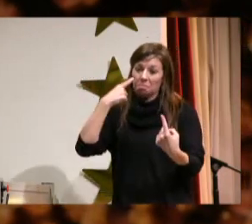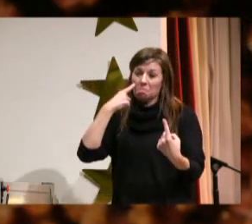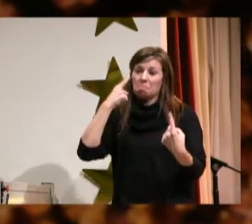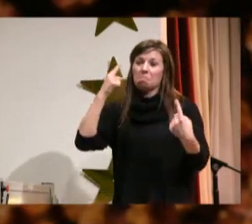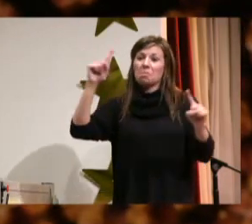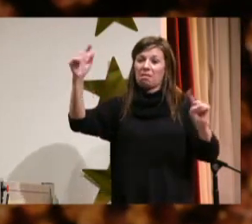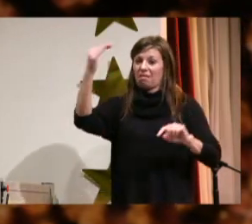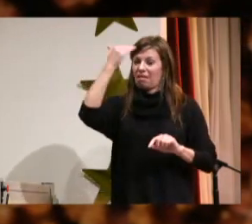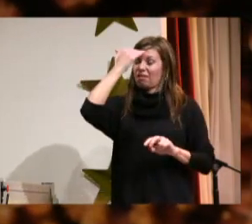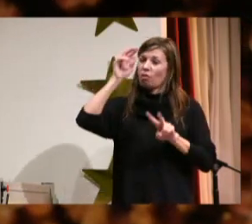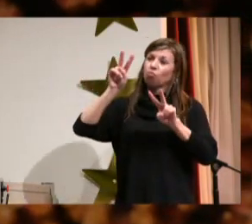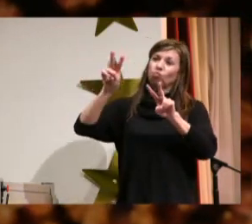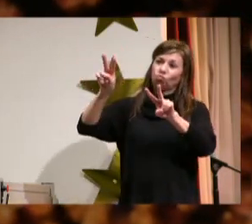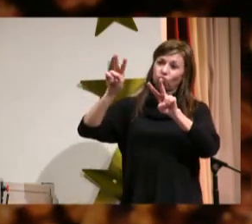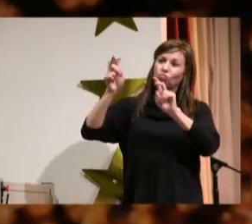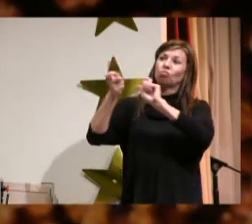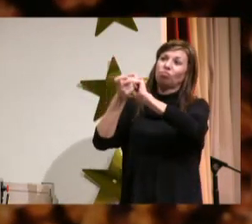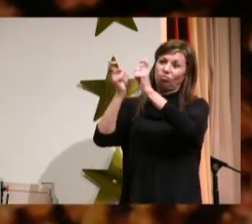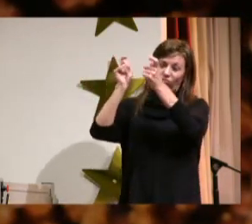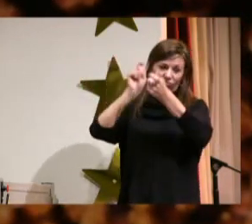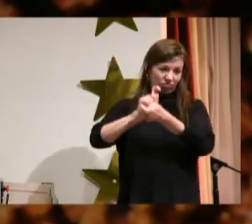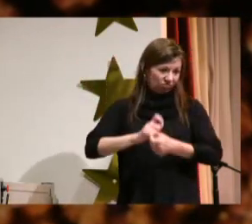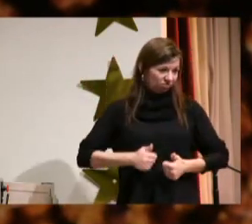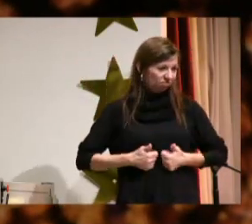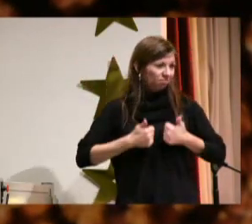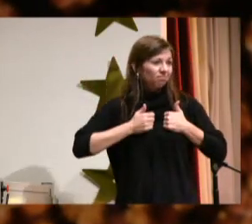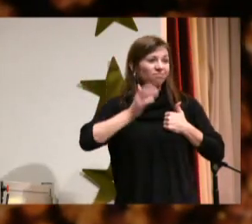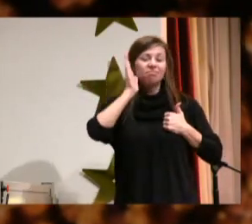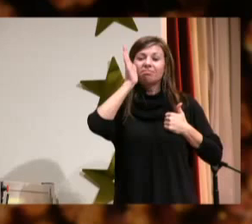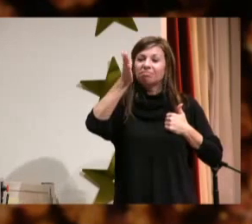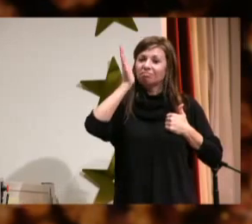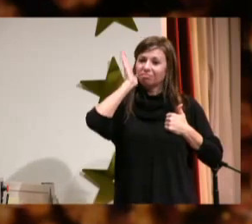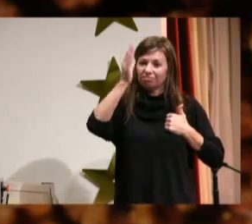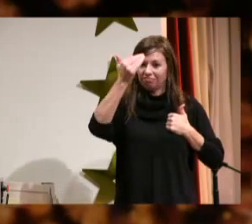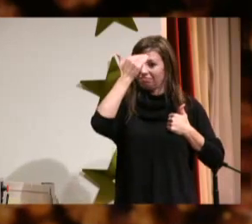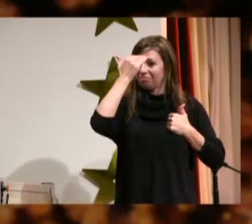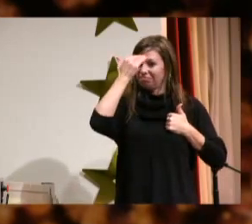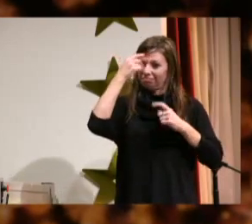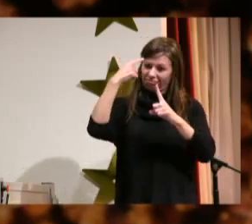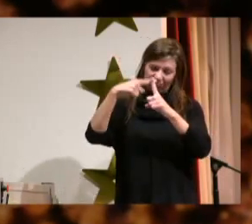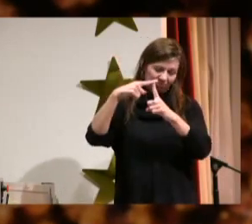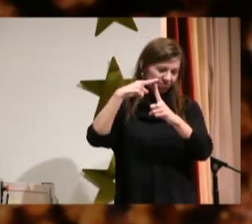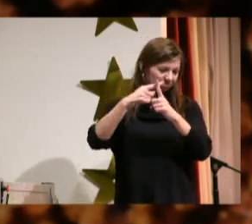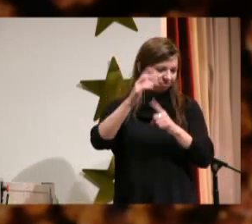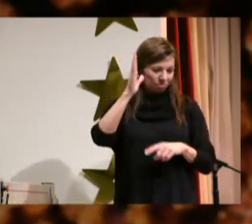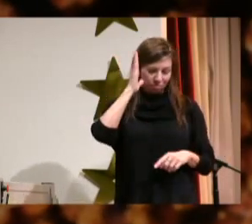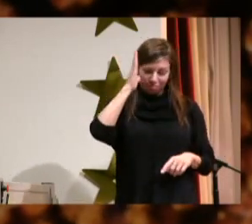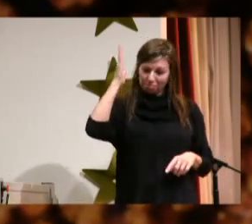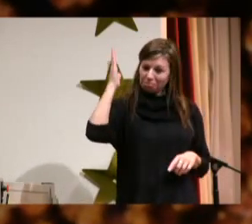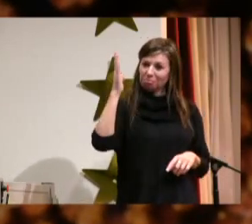a change is gonna come. Oh yes, it surely